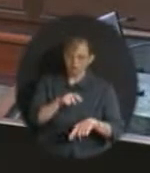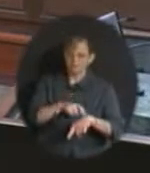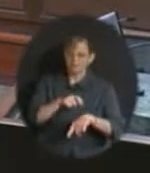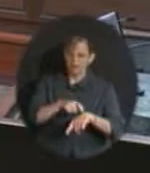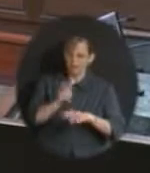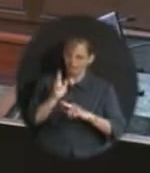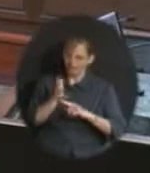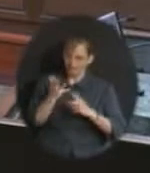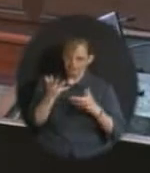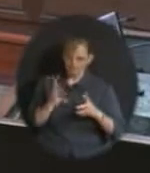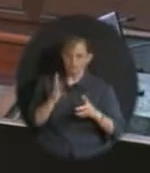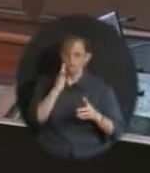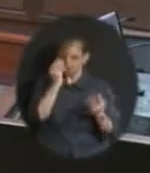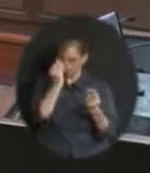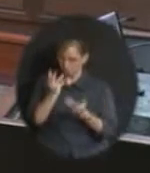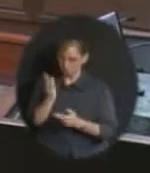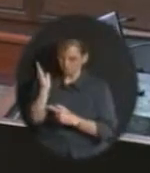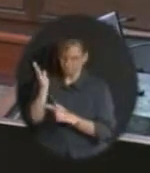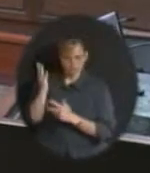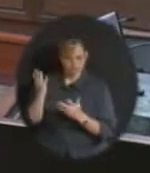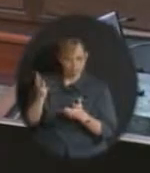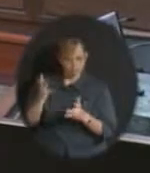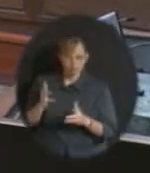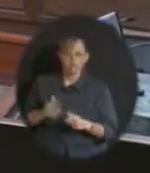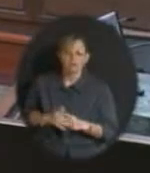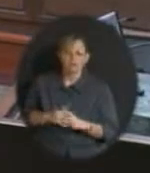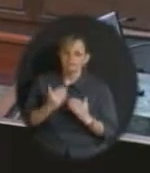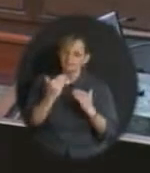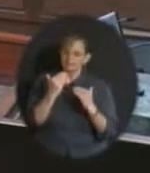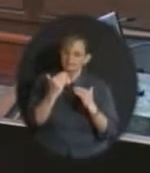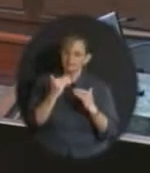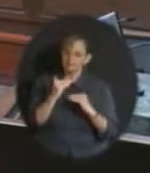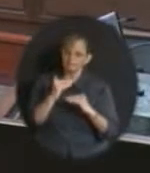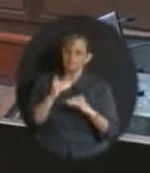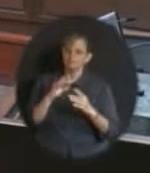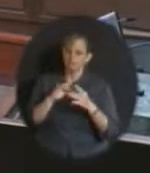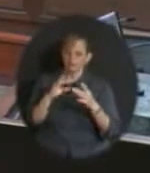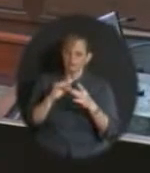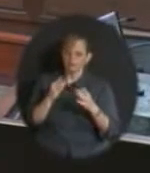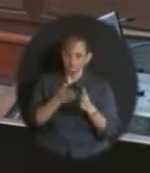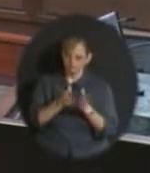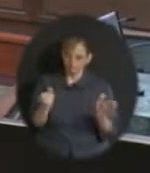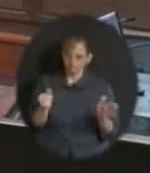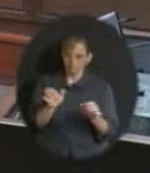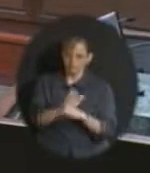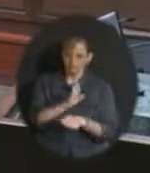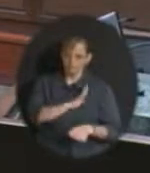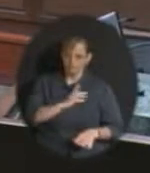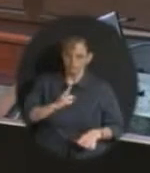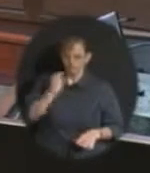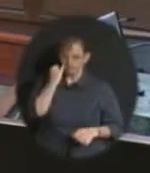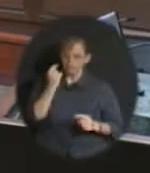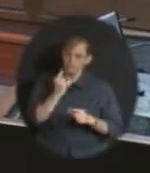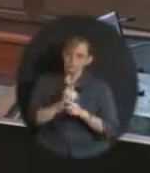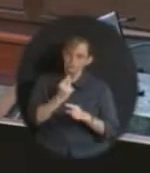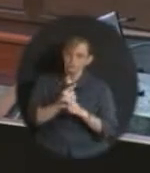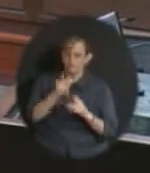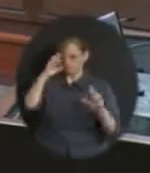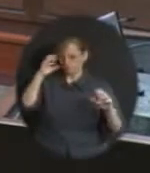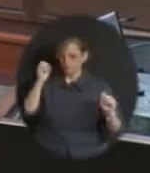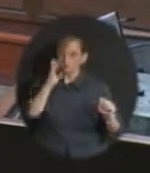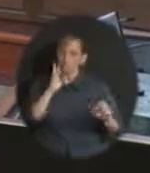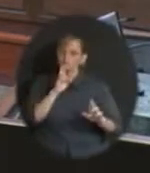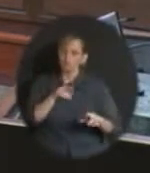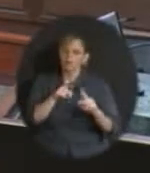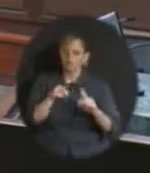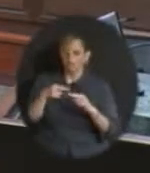limit has expired. Please direct your comments to the entire board. If a response is appropriate, the president will respond or refer to another individual. In an effort to